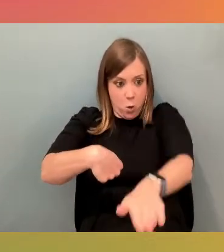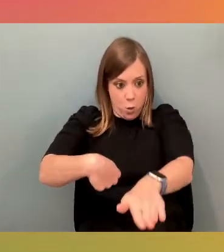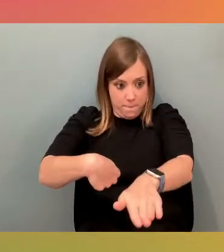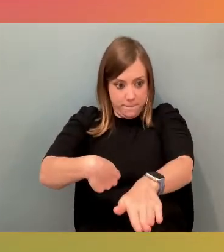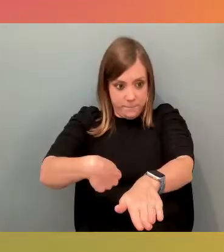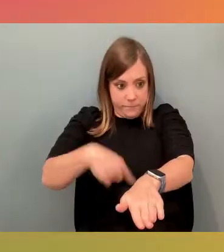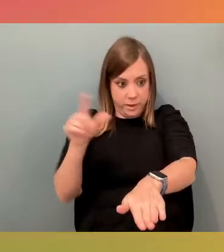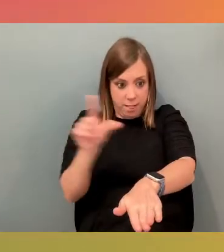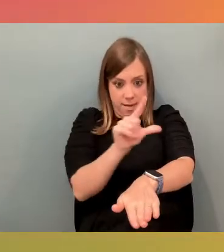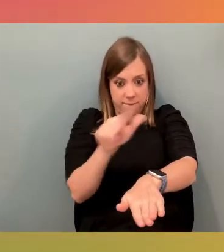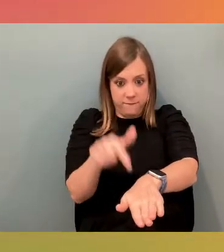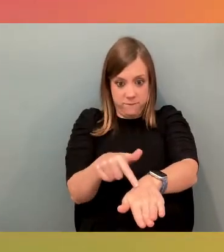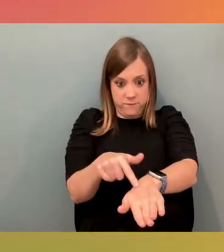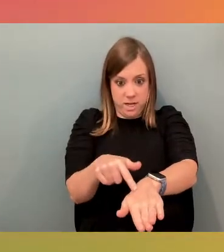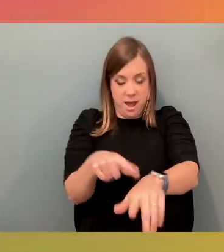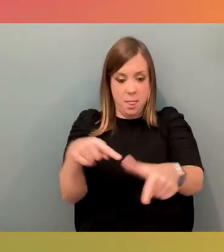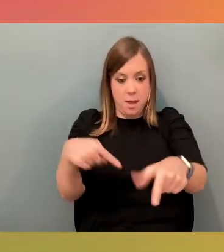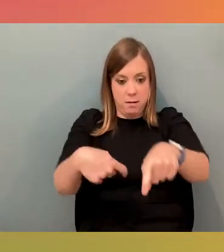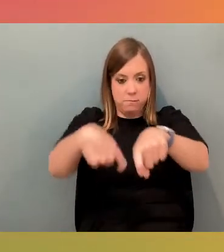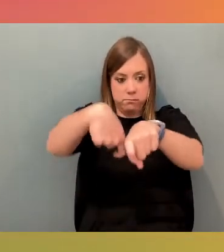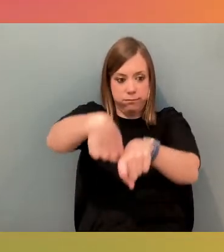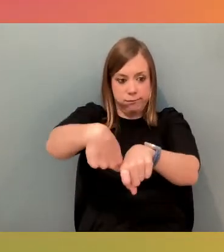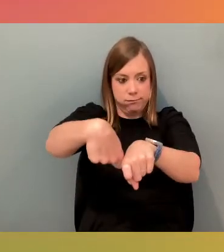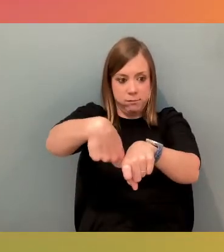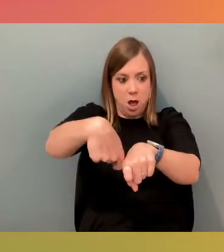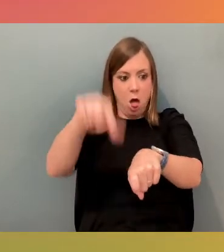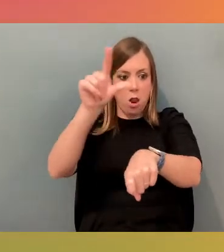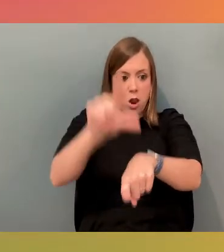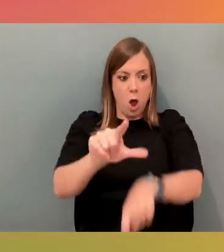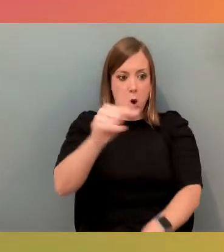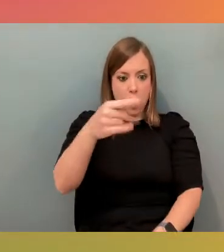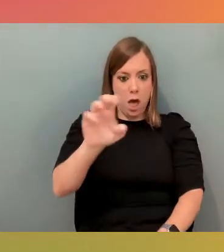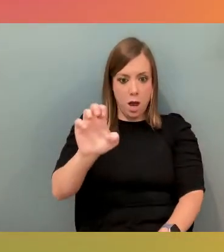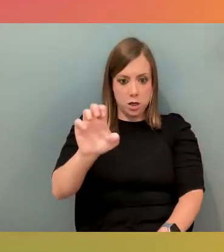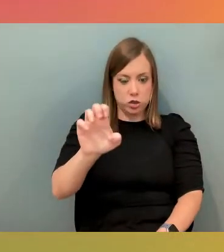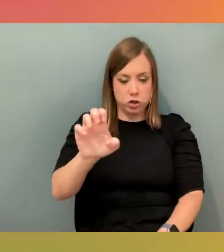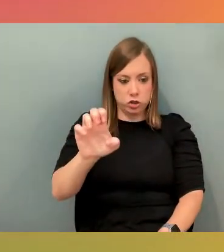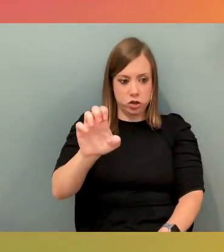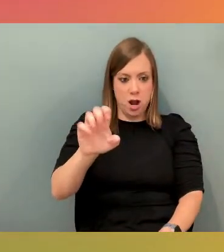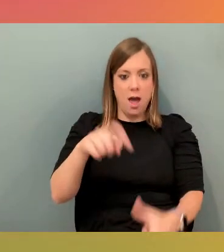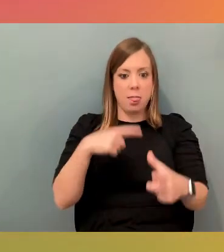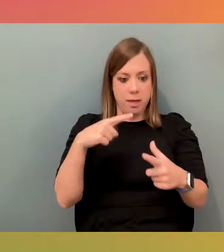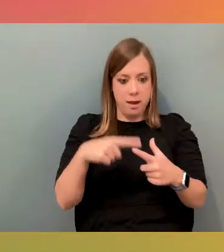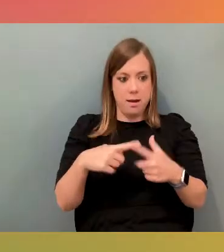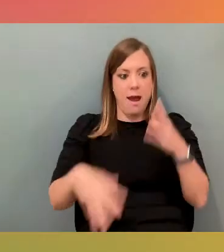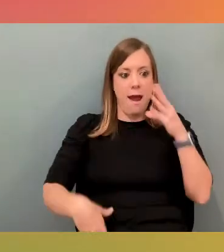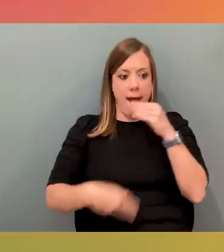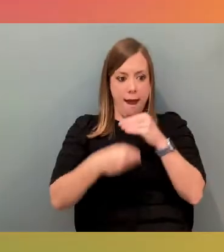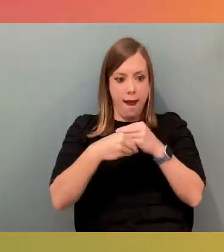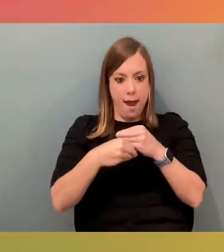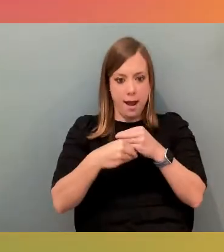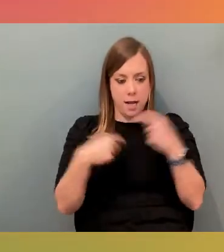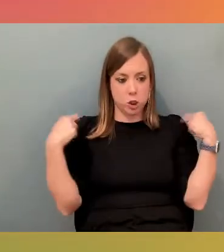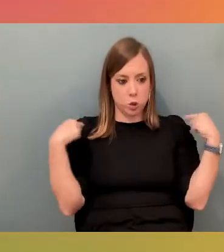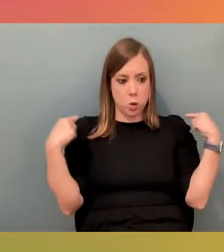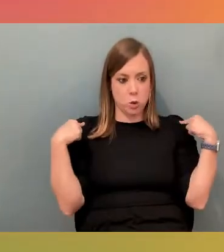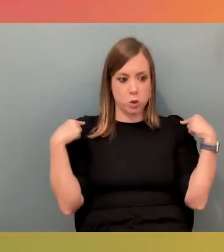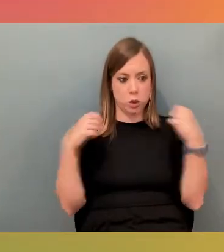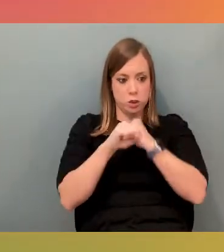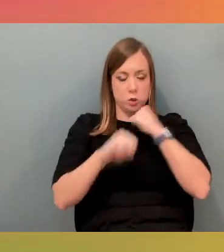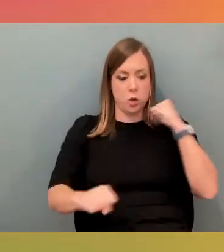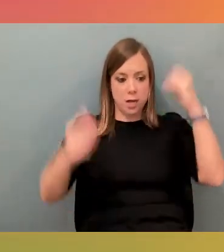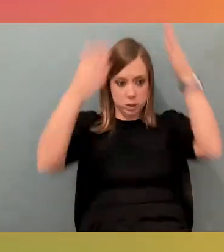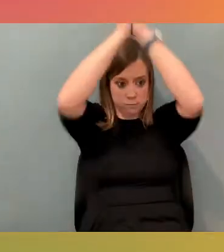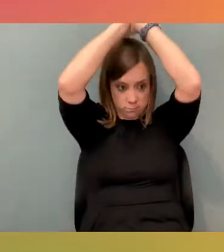hands. Inhale, arms up, finding that low lunge. And then adding our shoulder stretch. So hands in prayer, fingers reaching